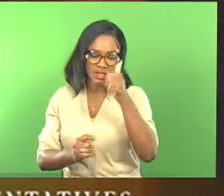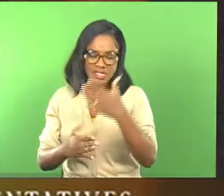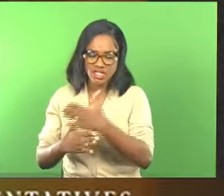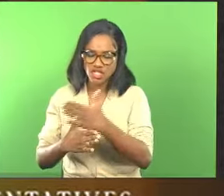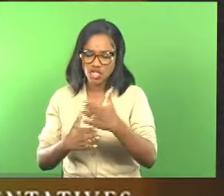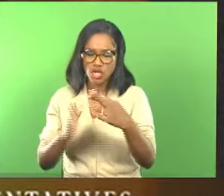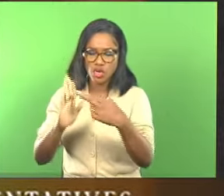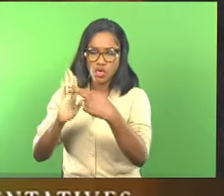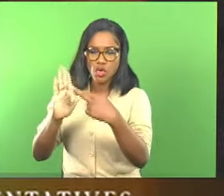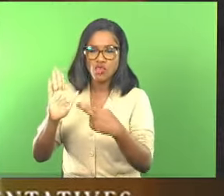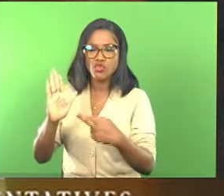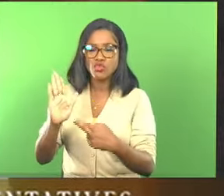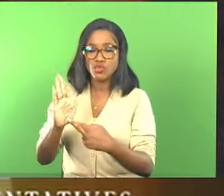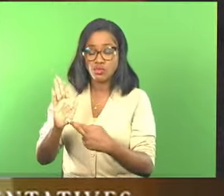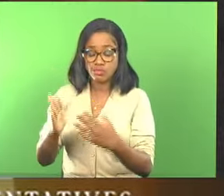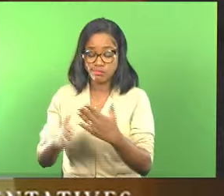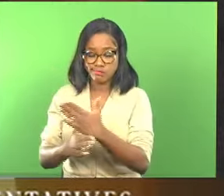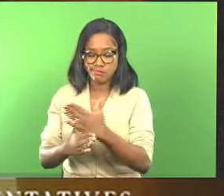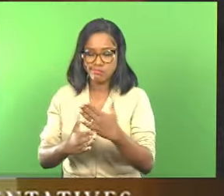shared dreams.